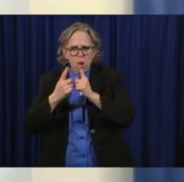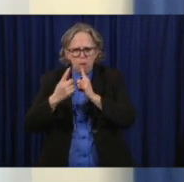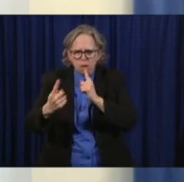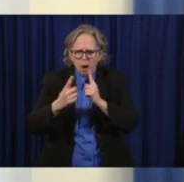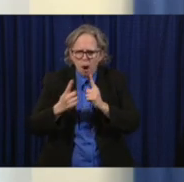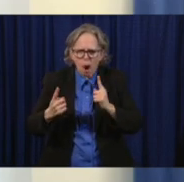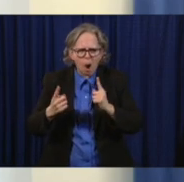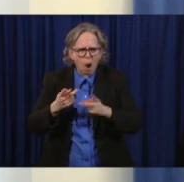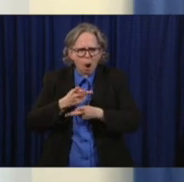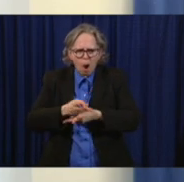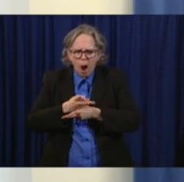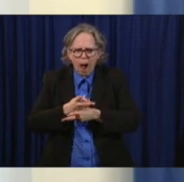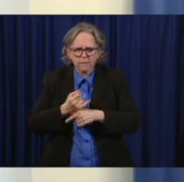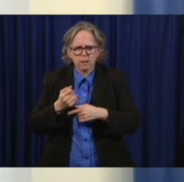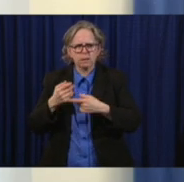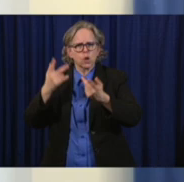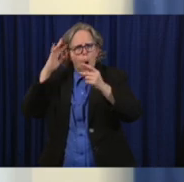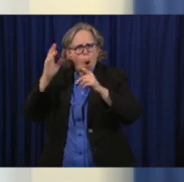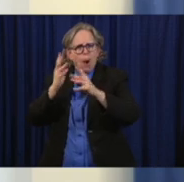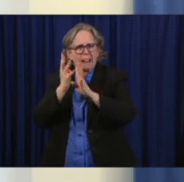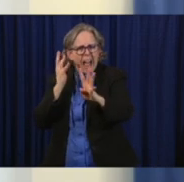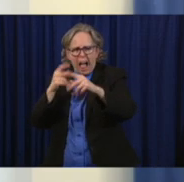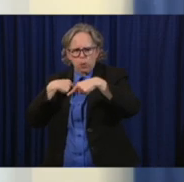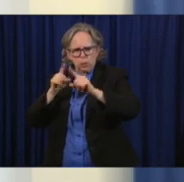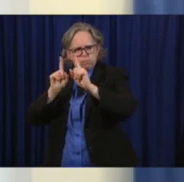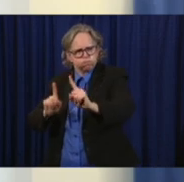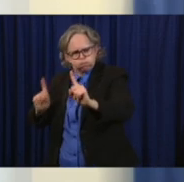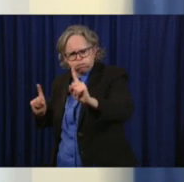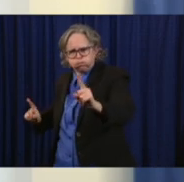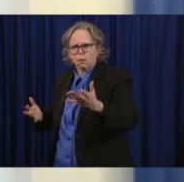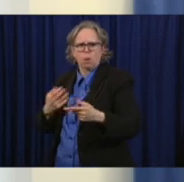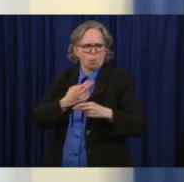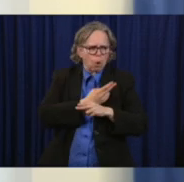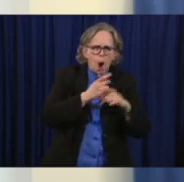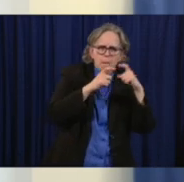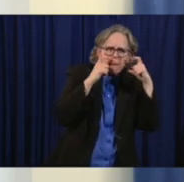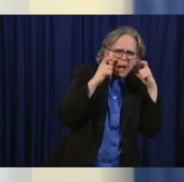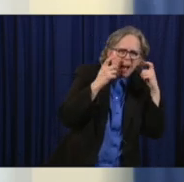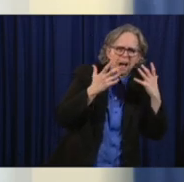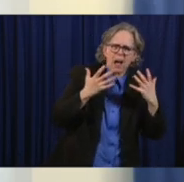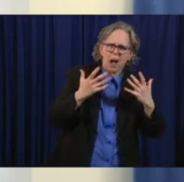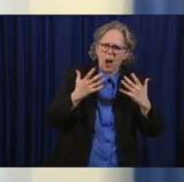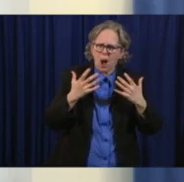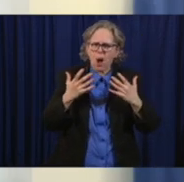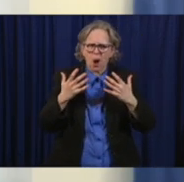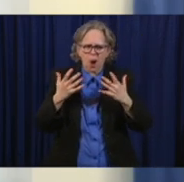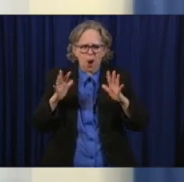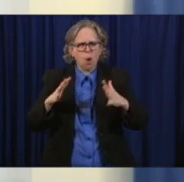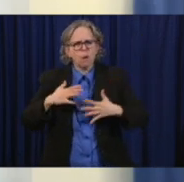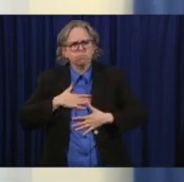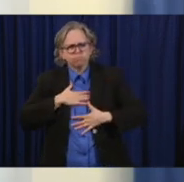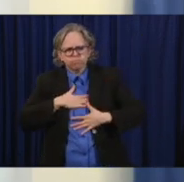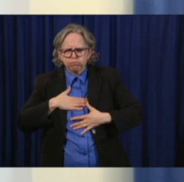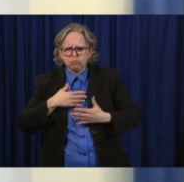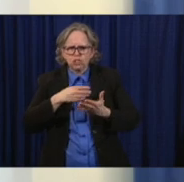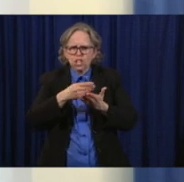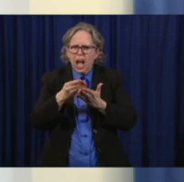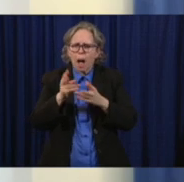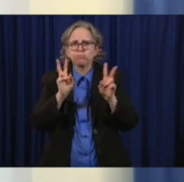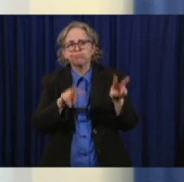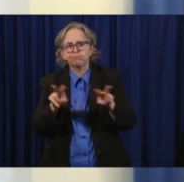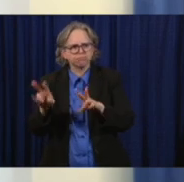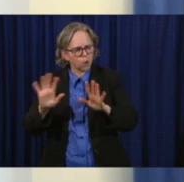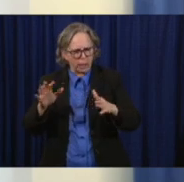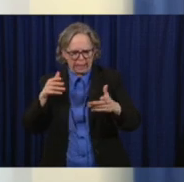in, it's not a time for great brow shopping. It's a time to go in and get the things you need and support businesses. But we